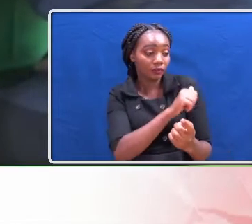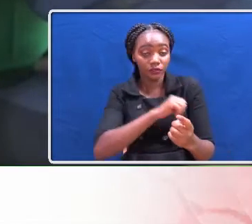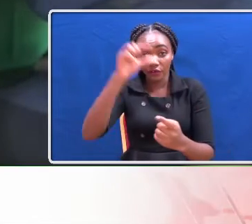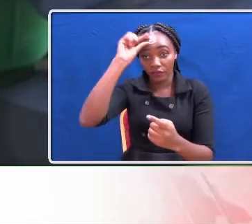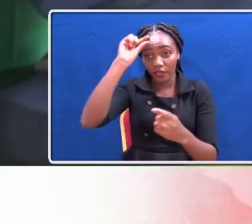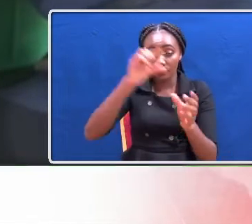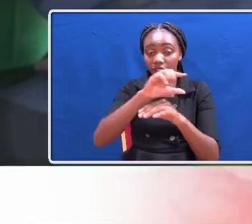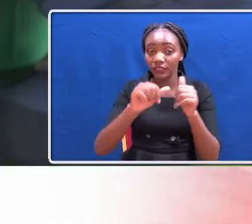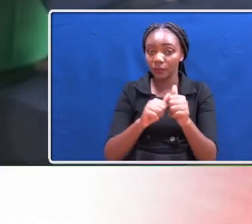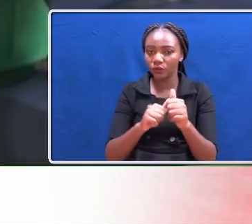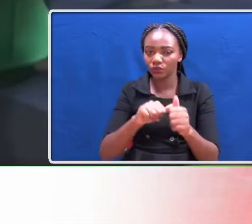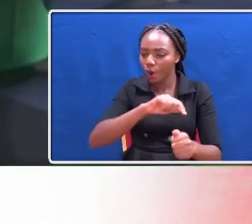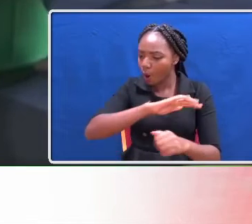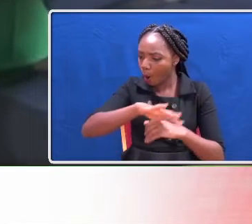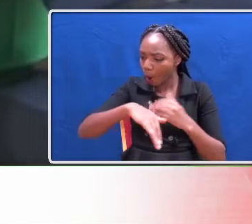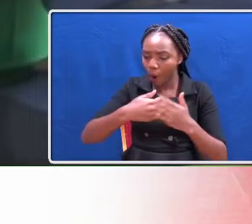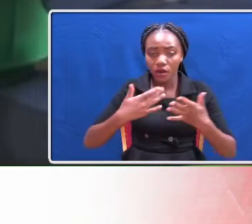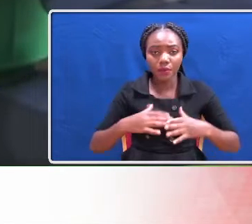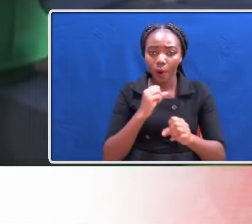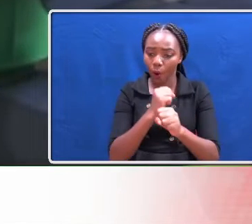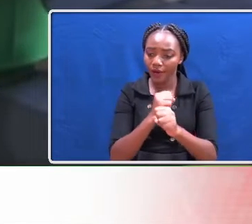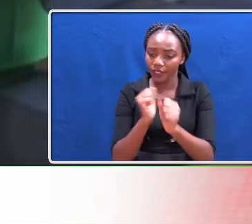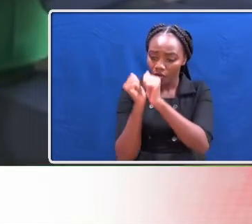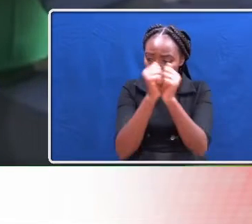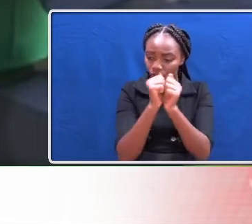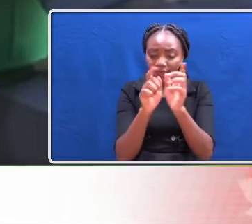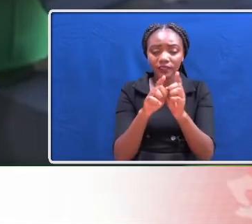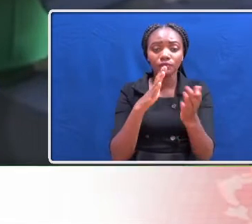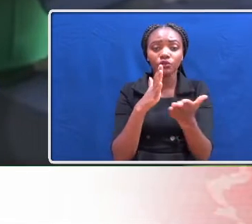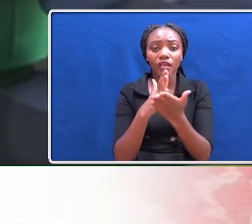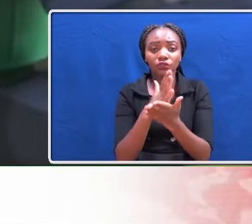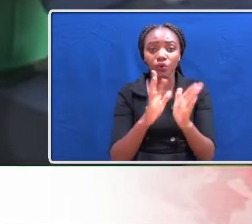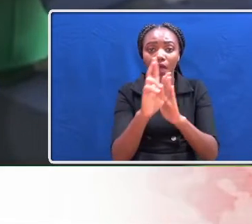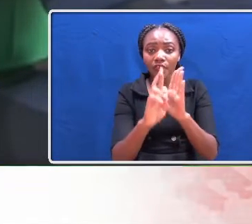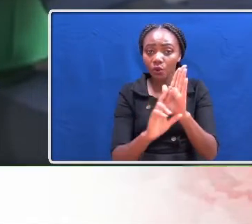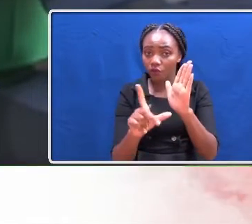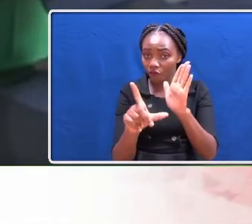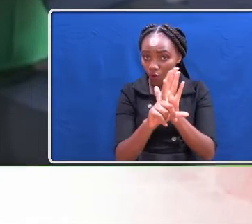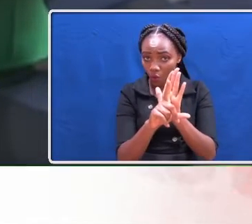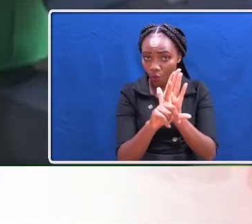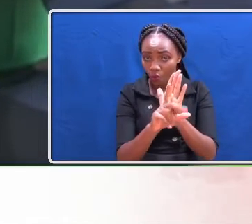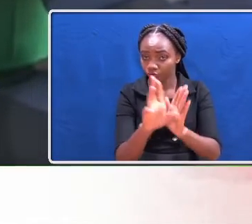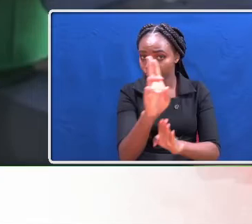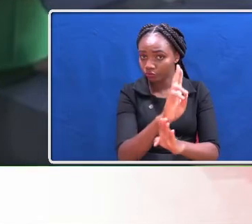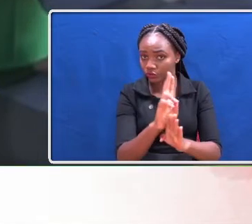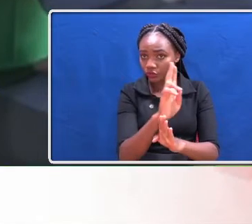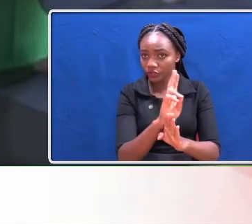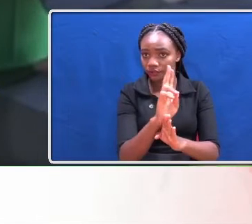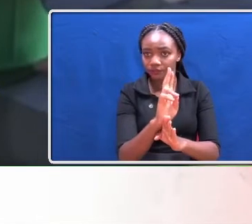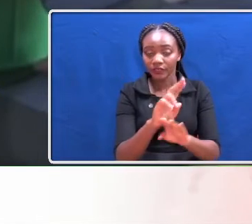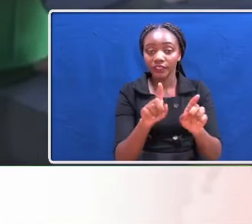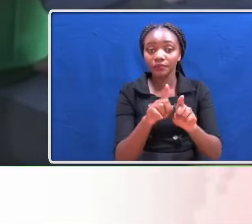about all of us working in concert to ensure that the rule of law is